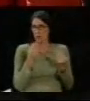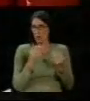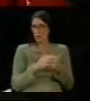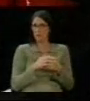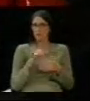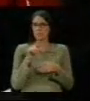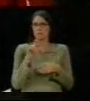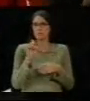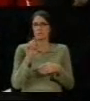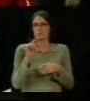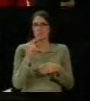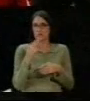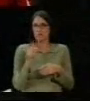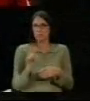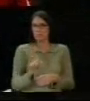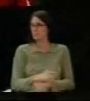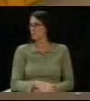Luto.